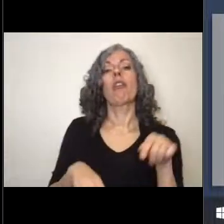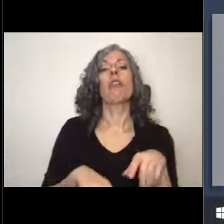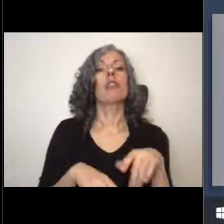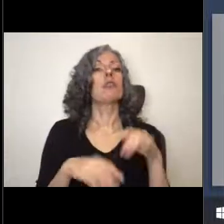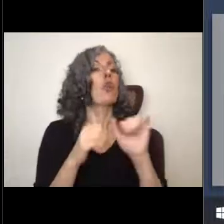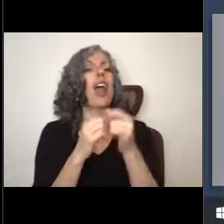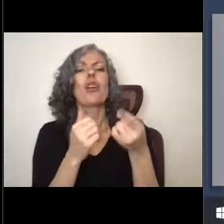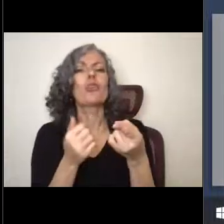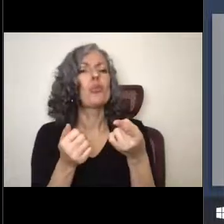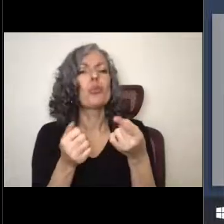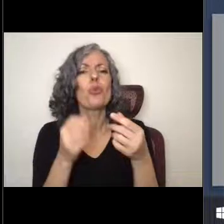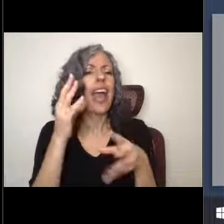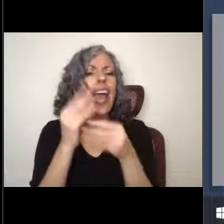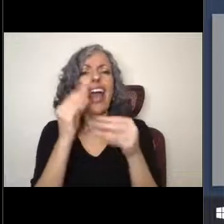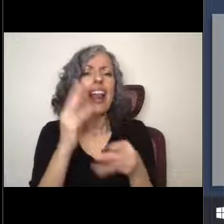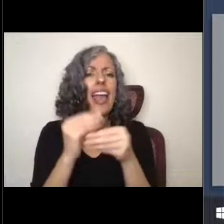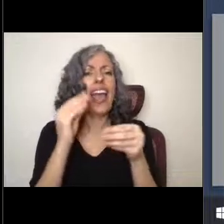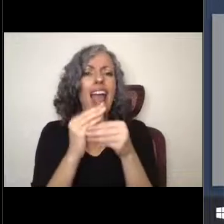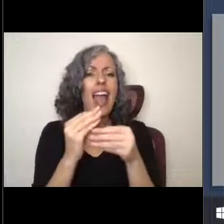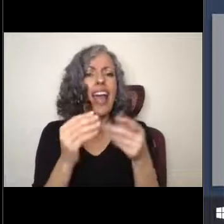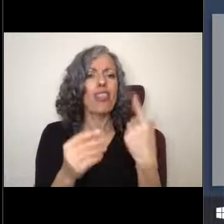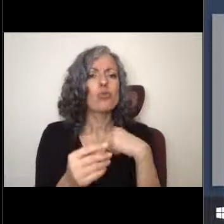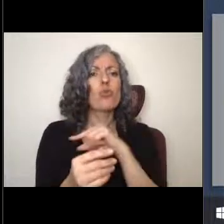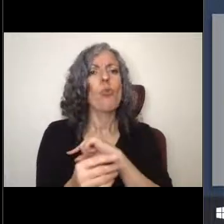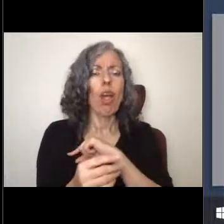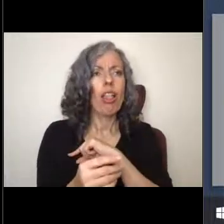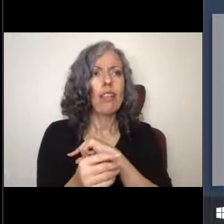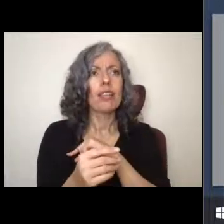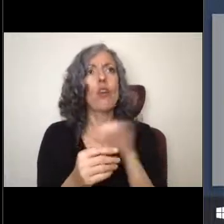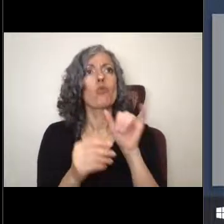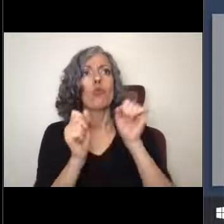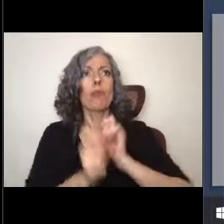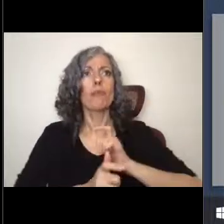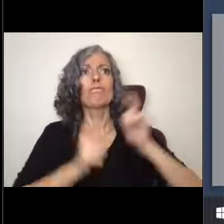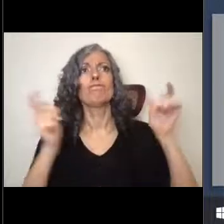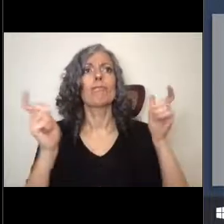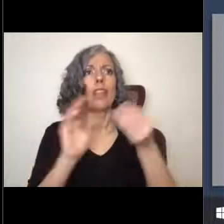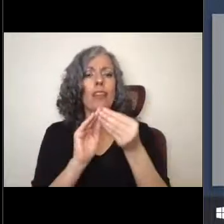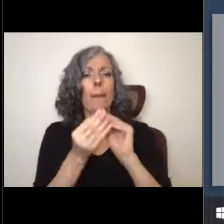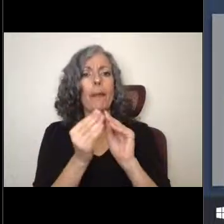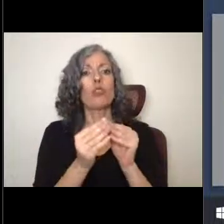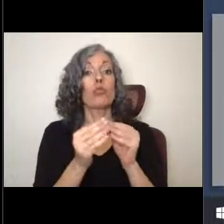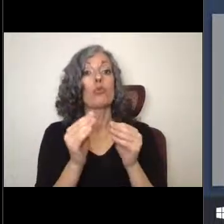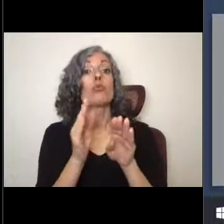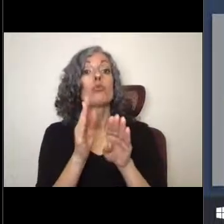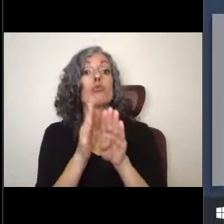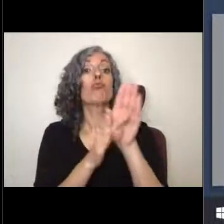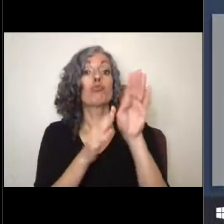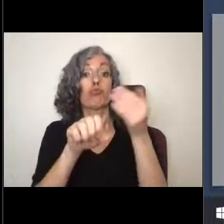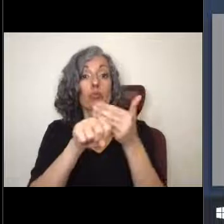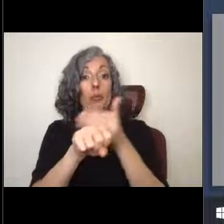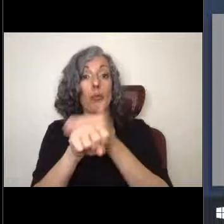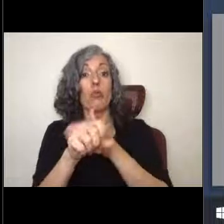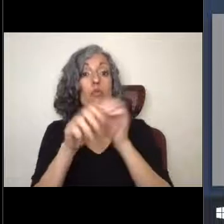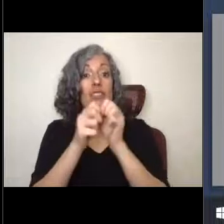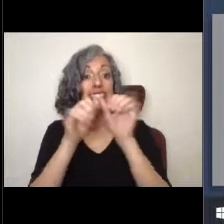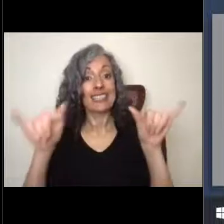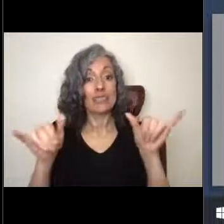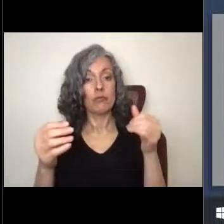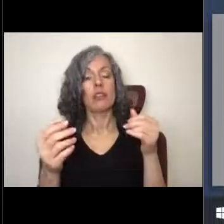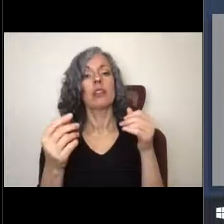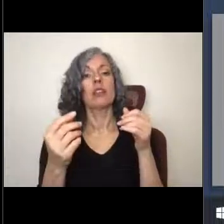you adding these sort of qualitative and quantitative about what you've done to improve a system, especially to meet the CAPTI goals?